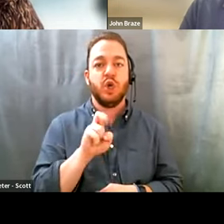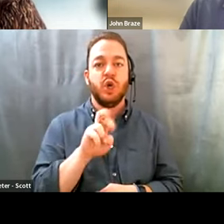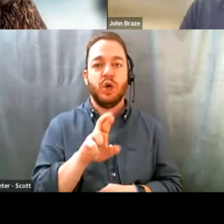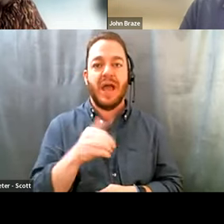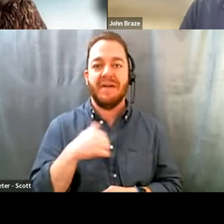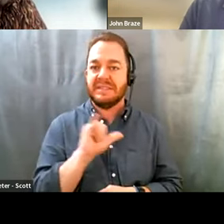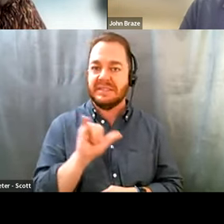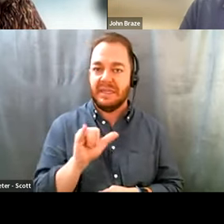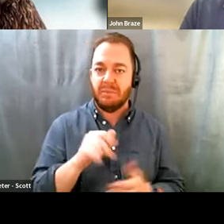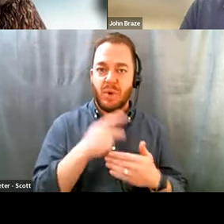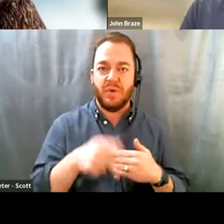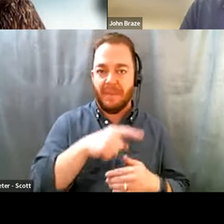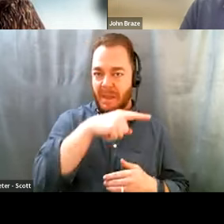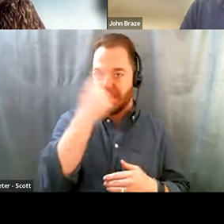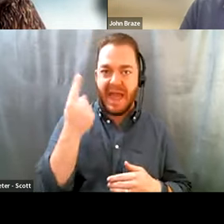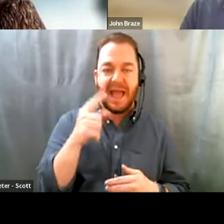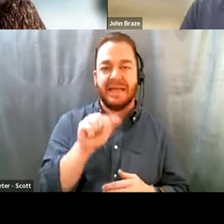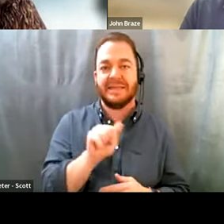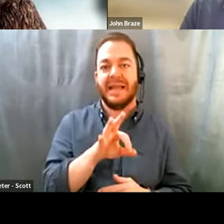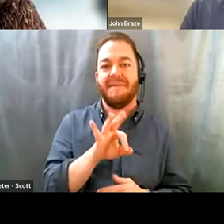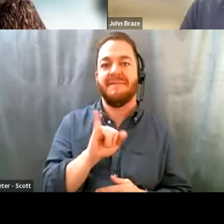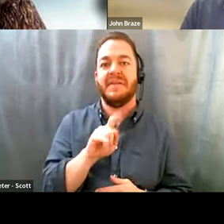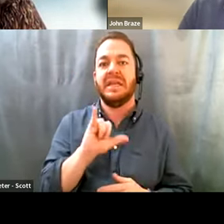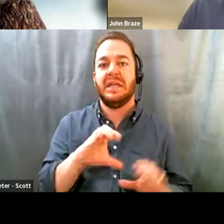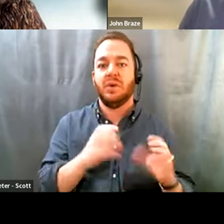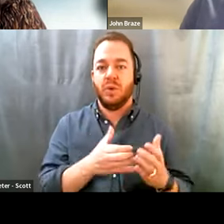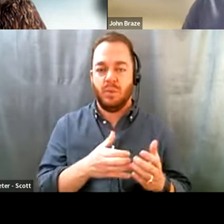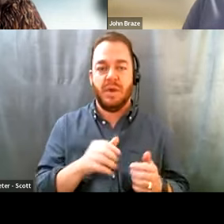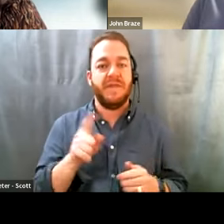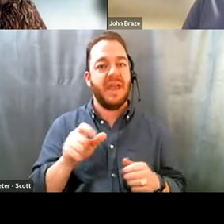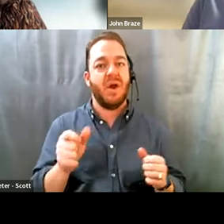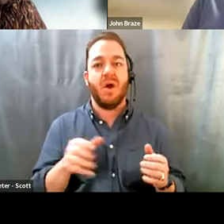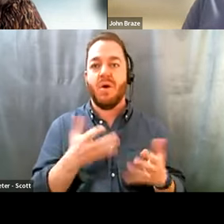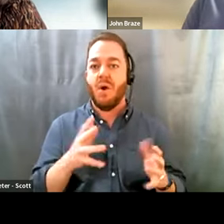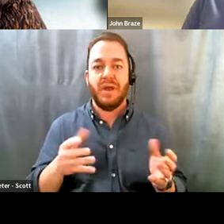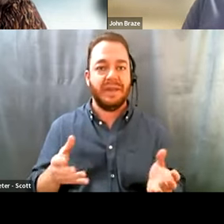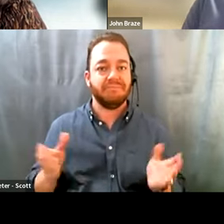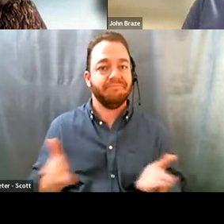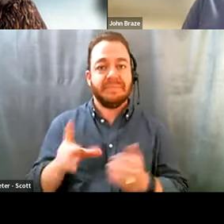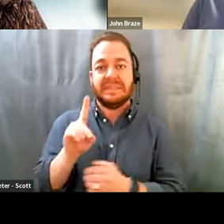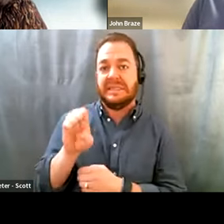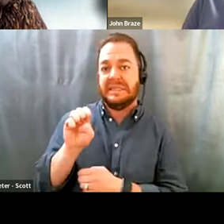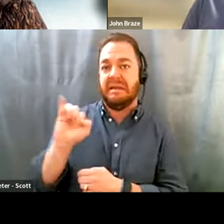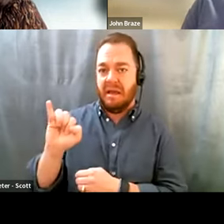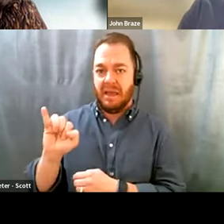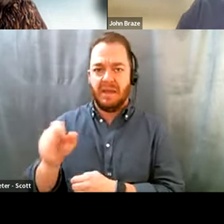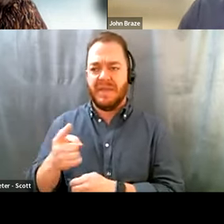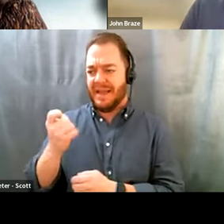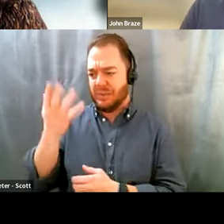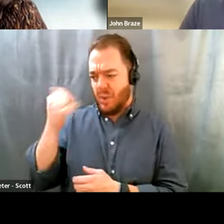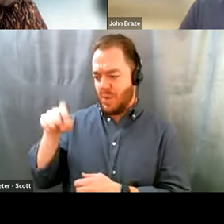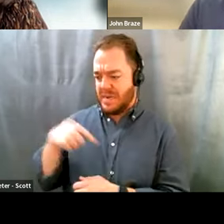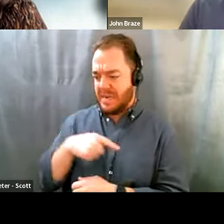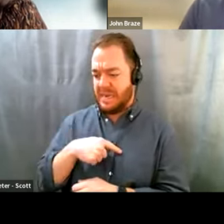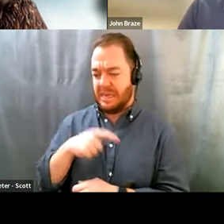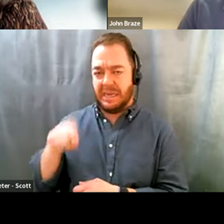the Black something group. They were already pushing DEI. And some of them said to me, Daryl, why do we need to do this? I'm already